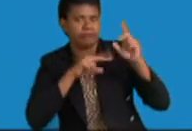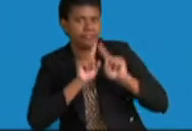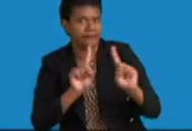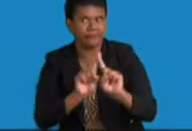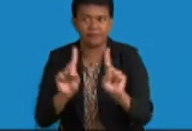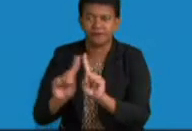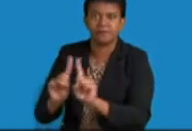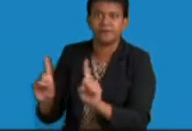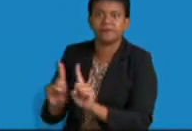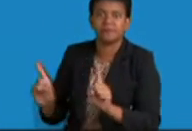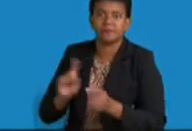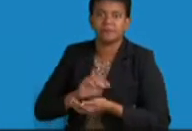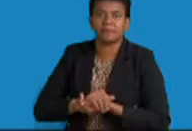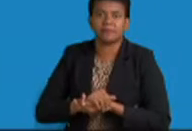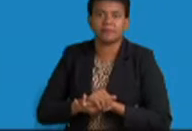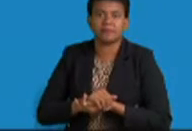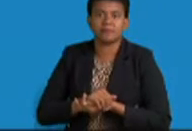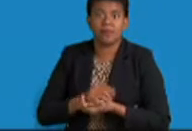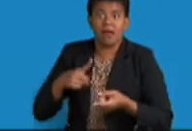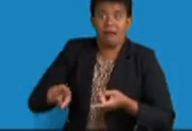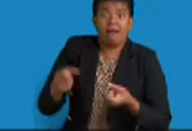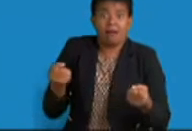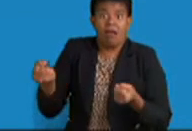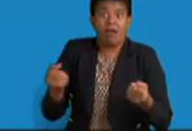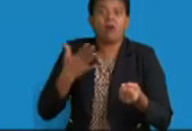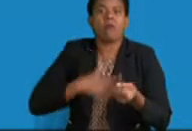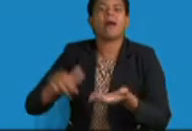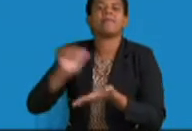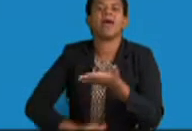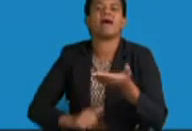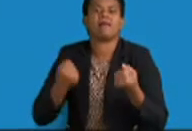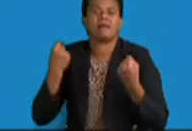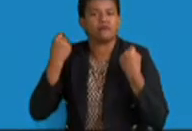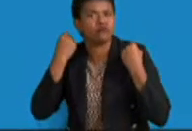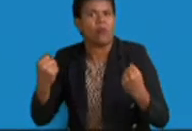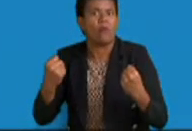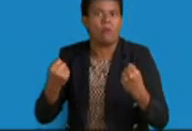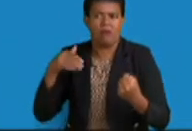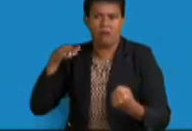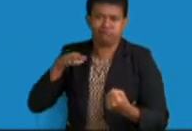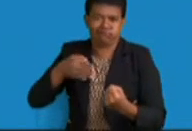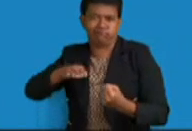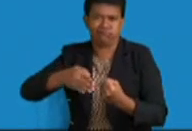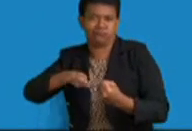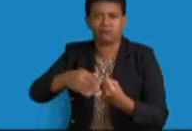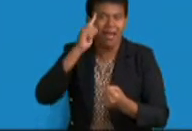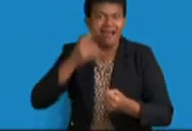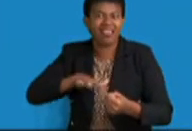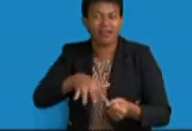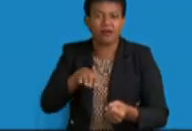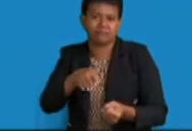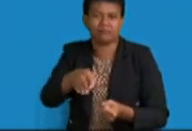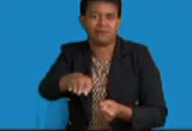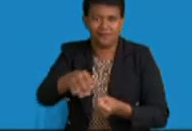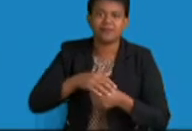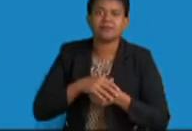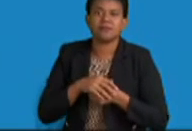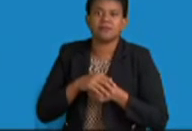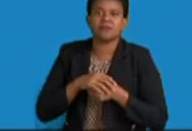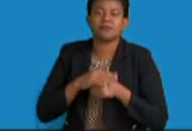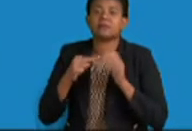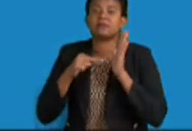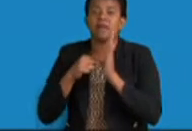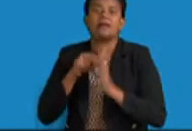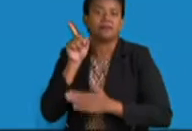are made for rugged terrains. The expansion of the Black Rock Training Center in Nandi to accommodate increasing